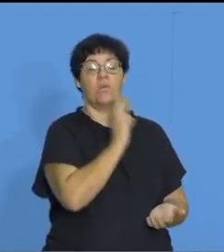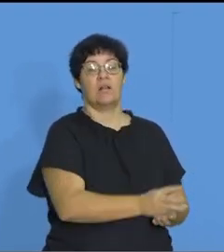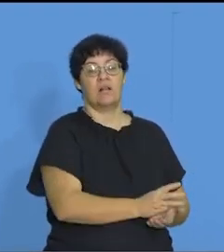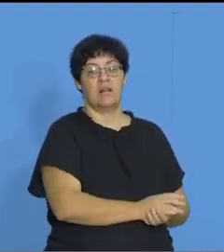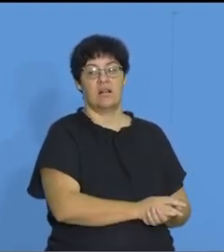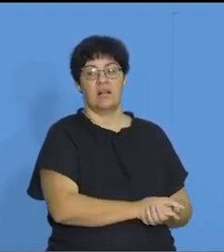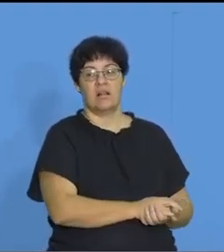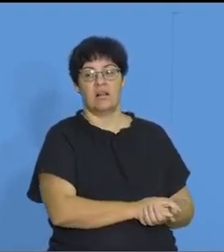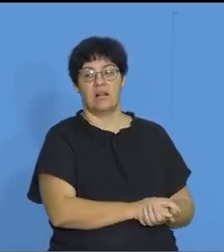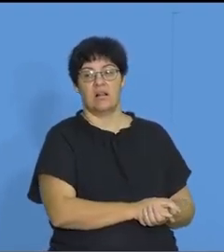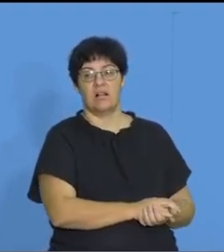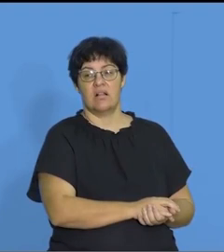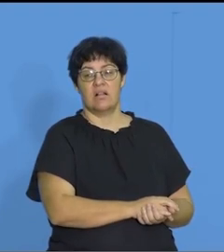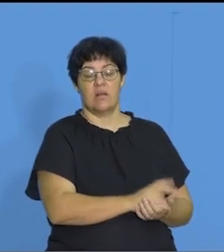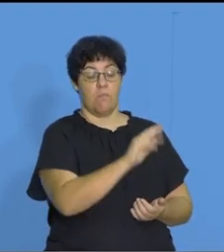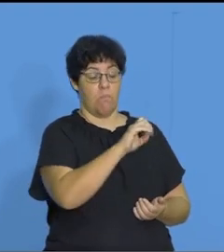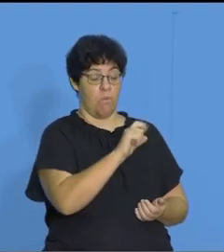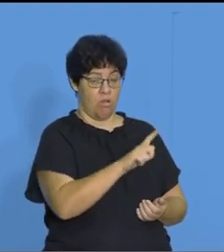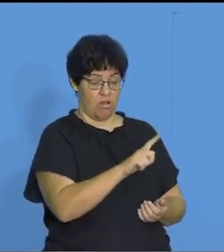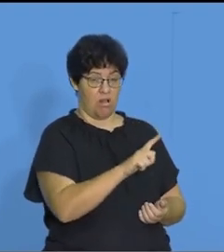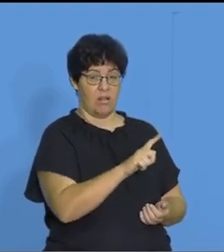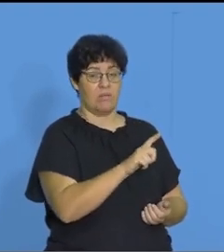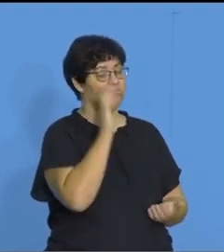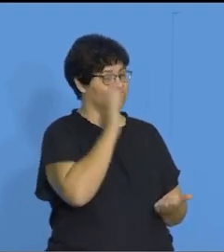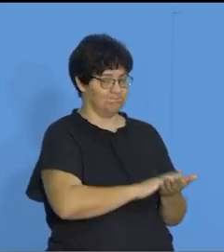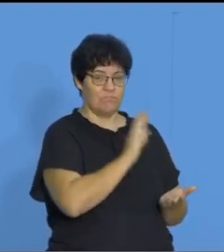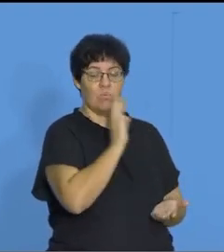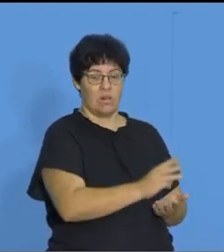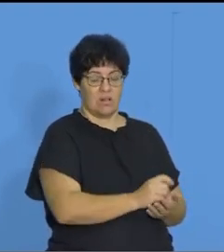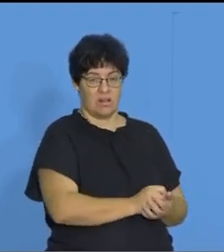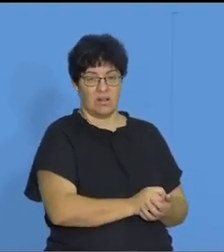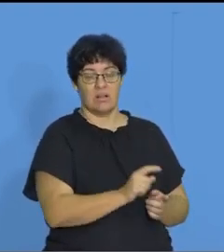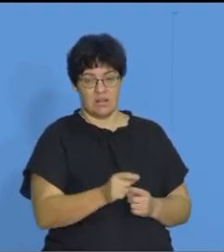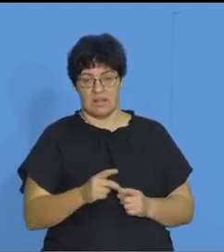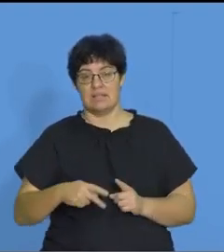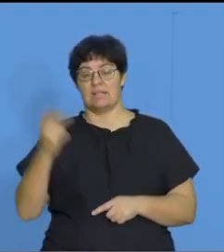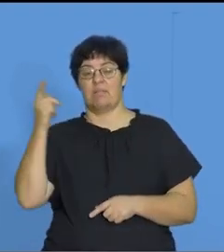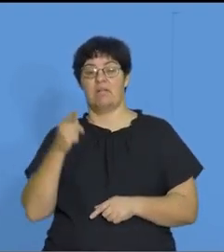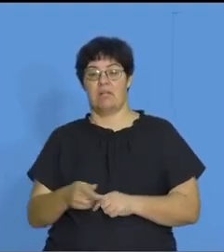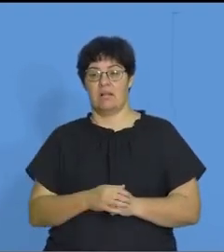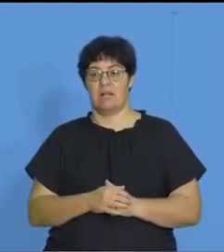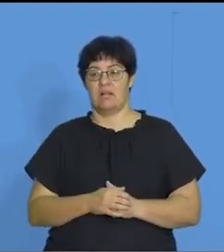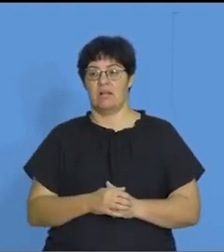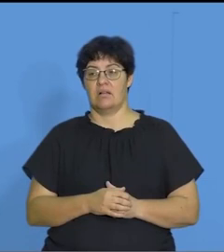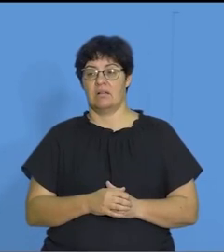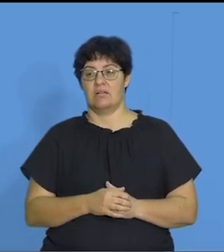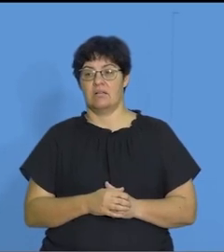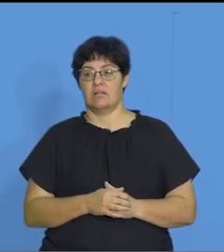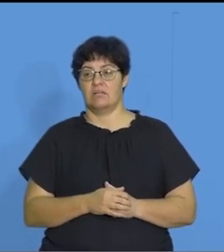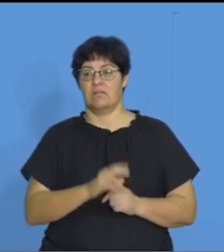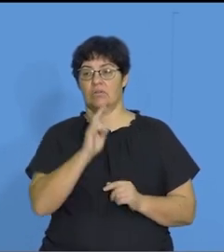react, or 12.7 mole of carbon monoxide will react with double that, which